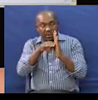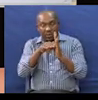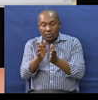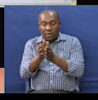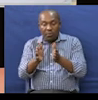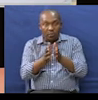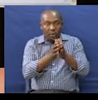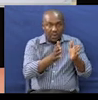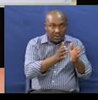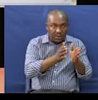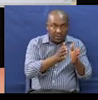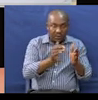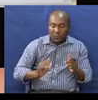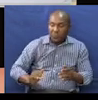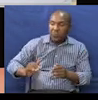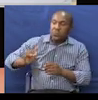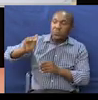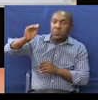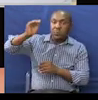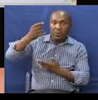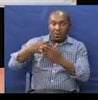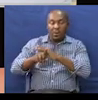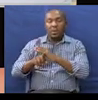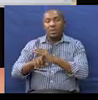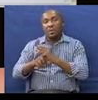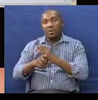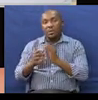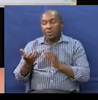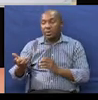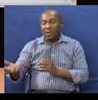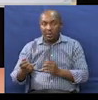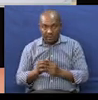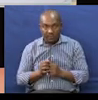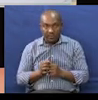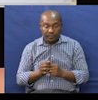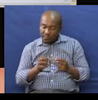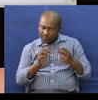Another key concept we need to understand in our context is